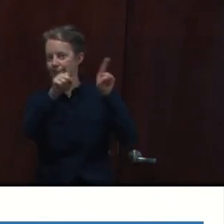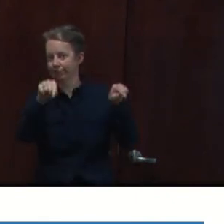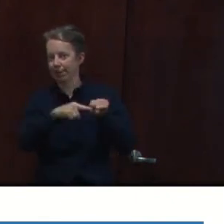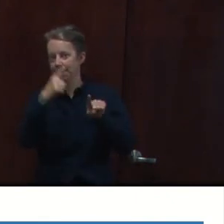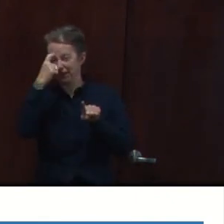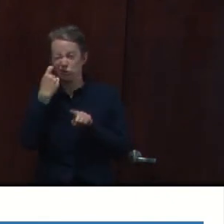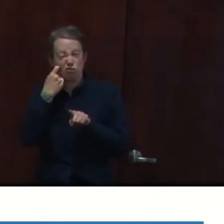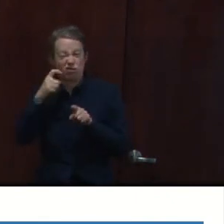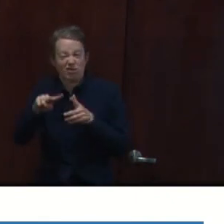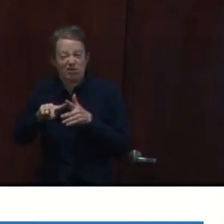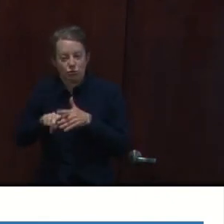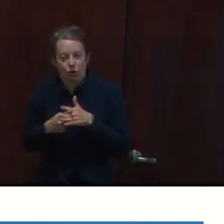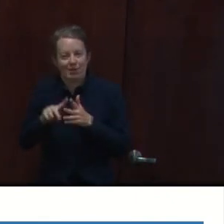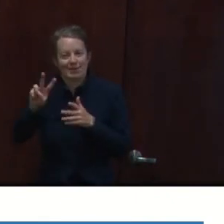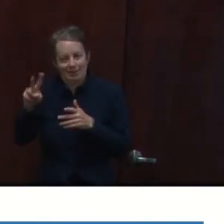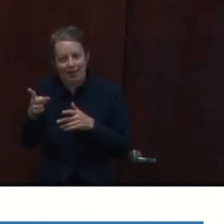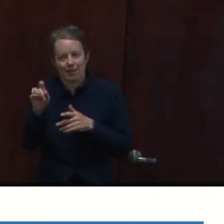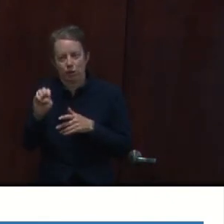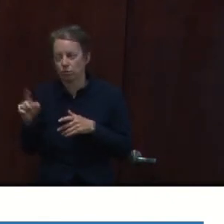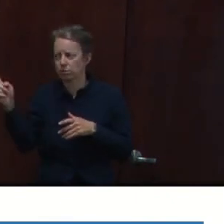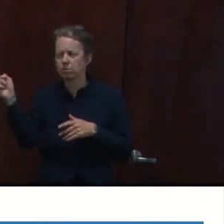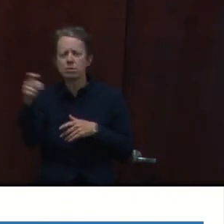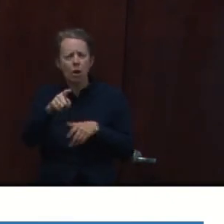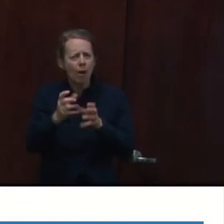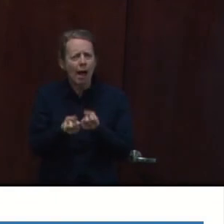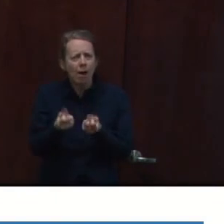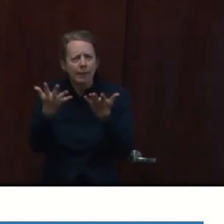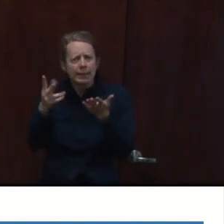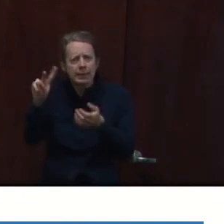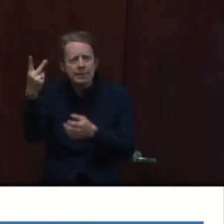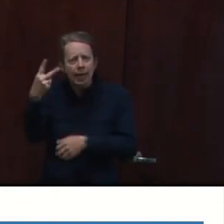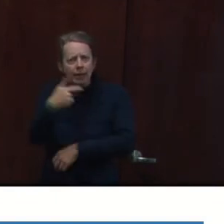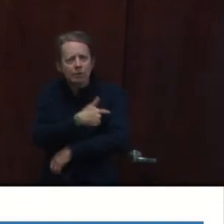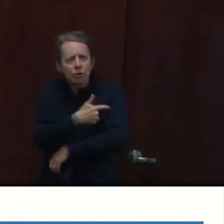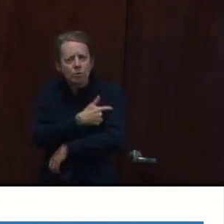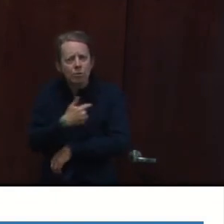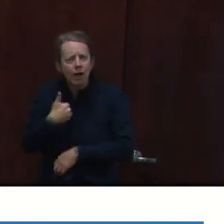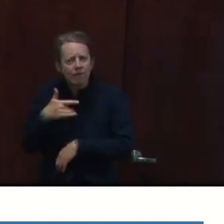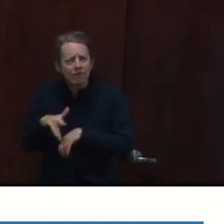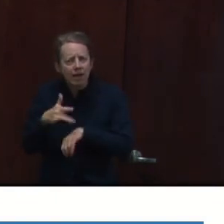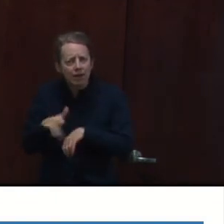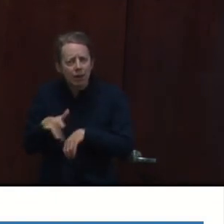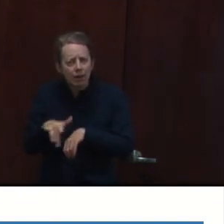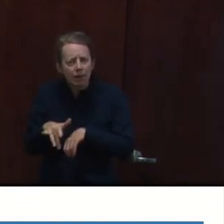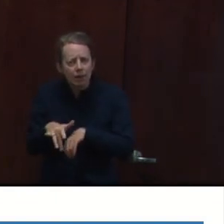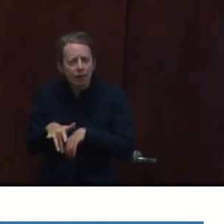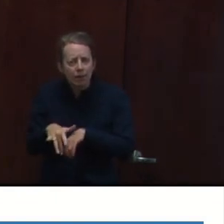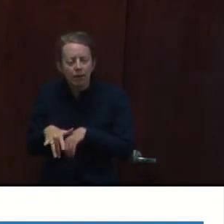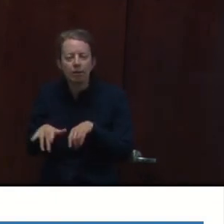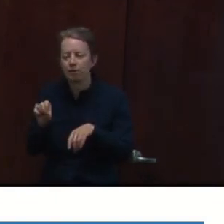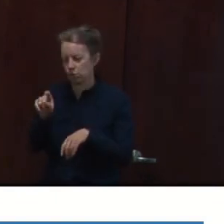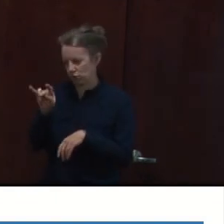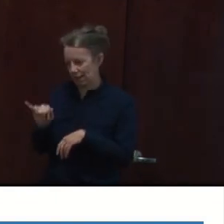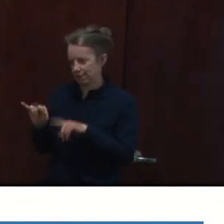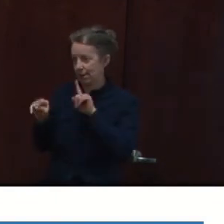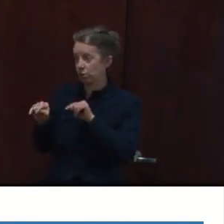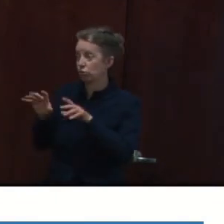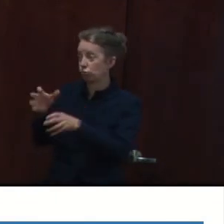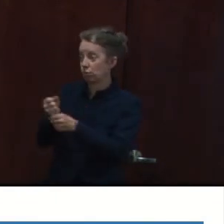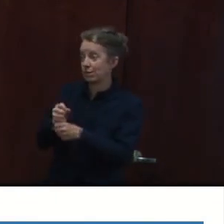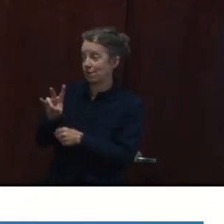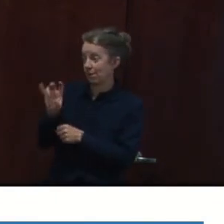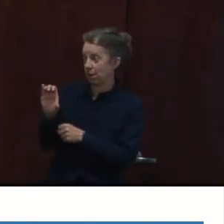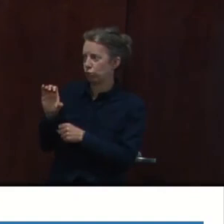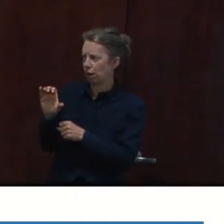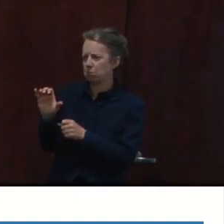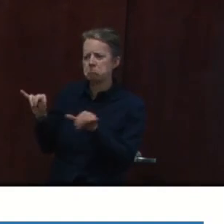And what's the supply of second doses we have on hand? So it would be 700. We received 700 Moderna. It will match